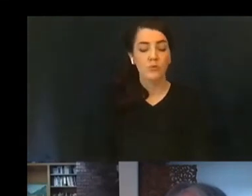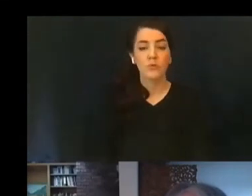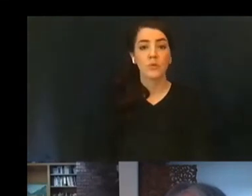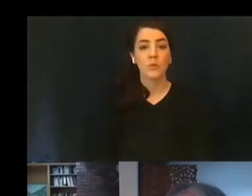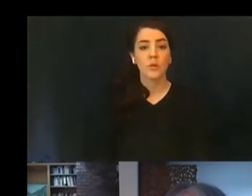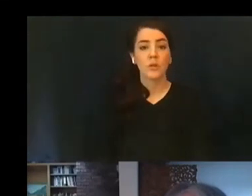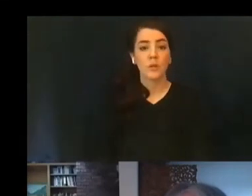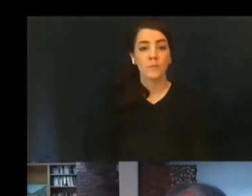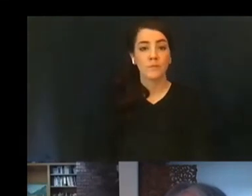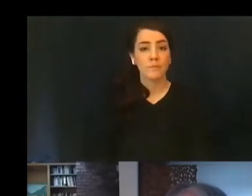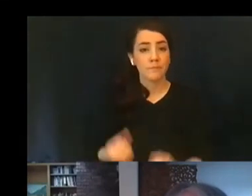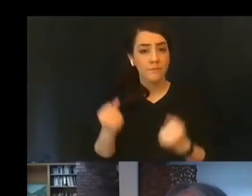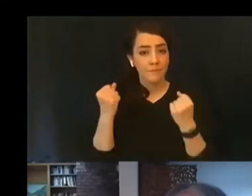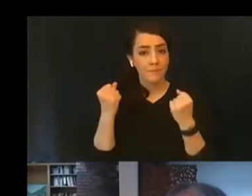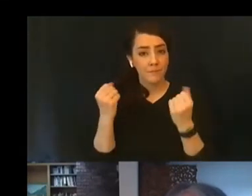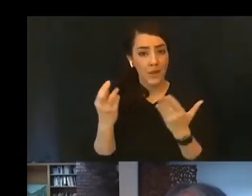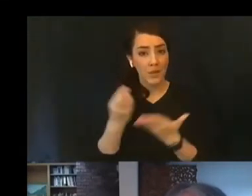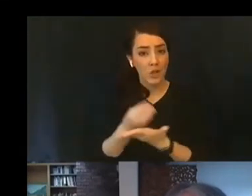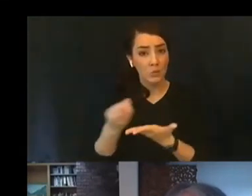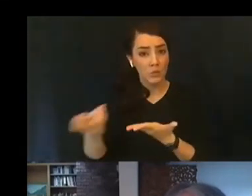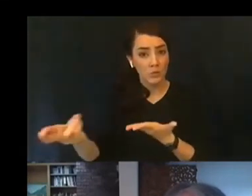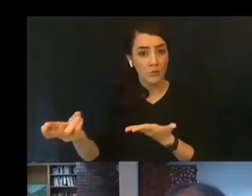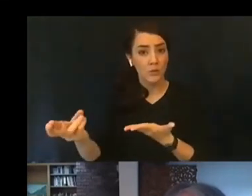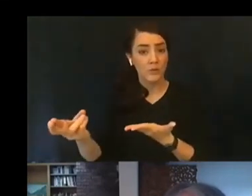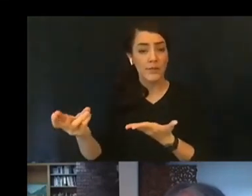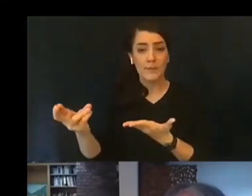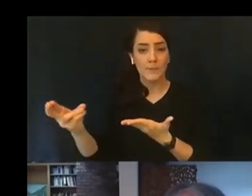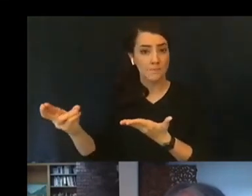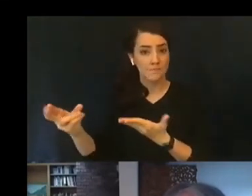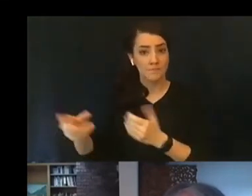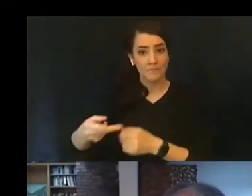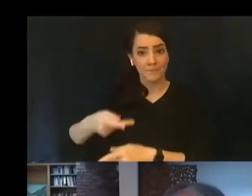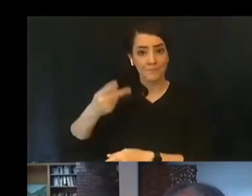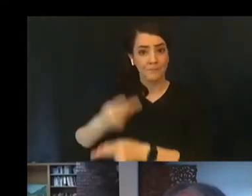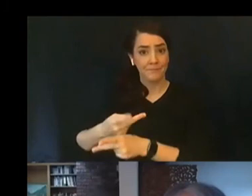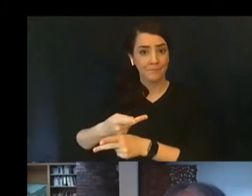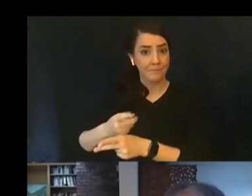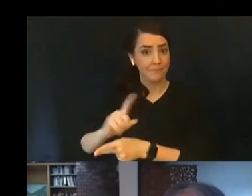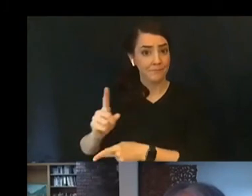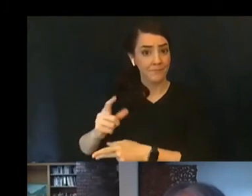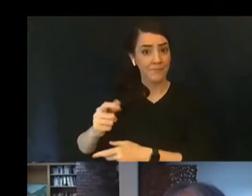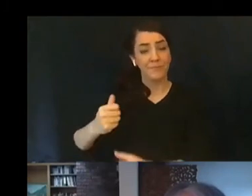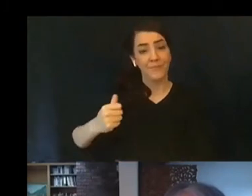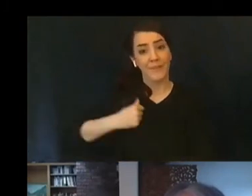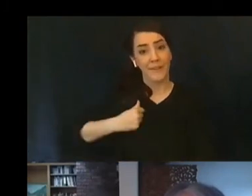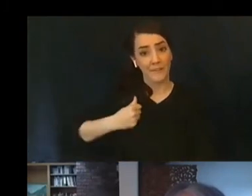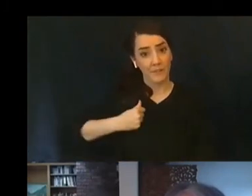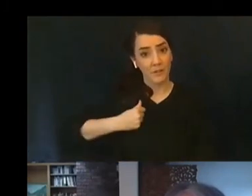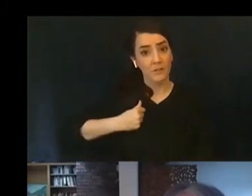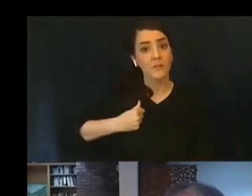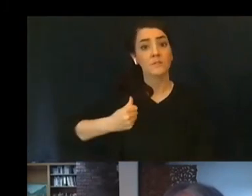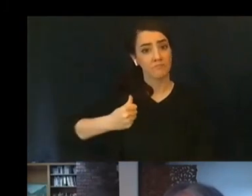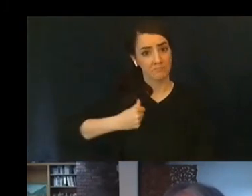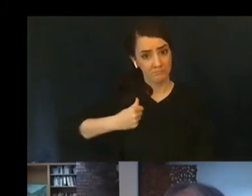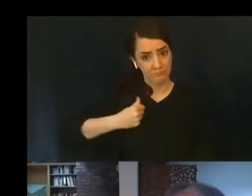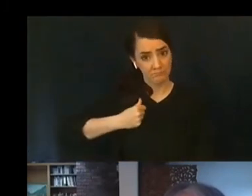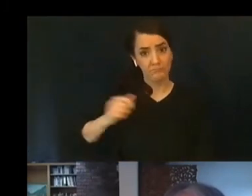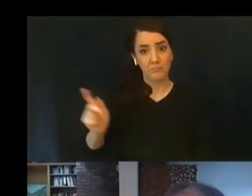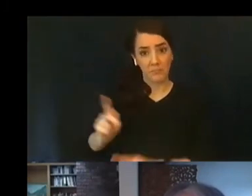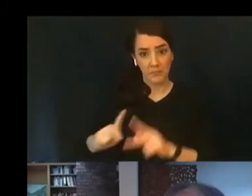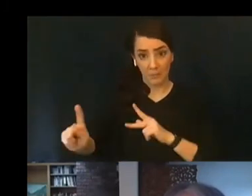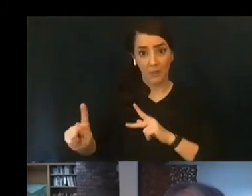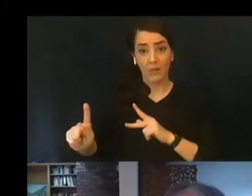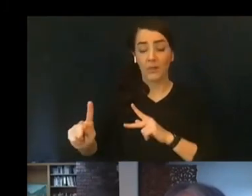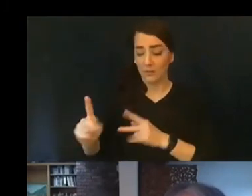are, um, in Canada because Canadians have been doing a lot of work around this. Um, so,